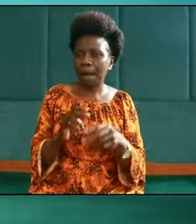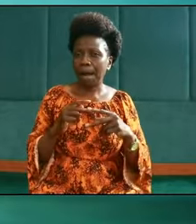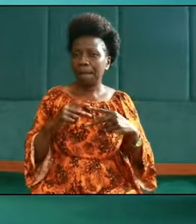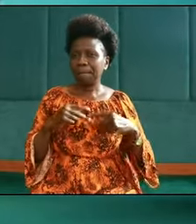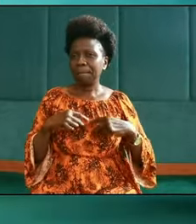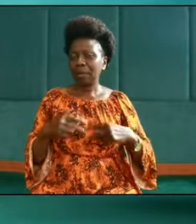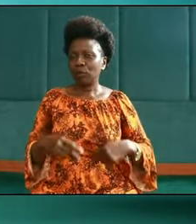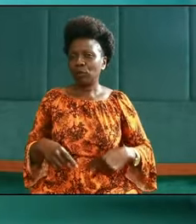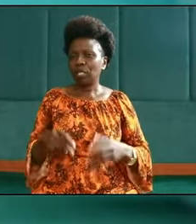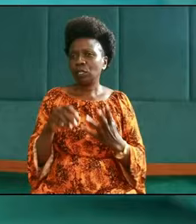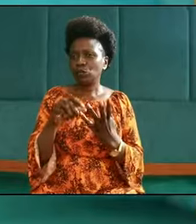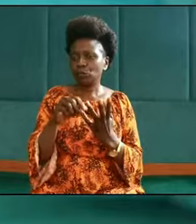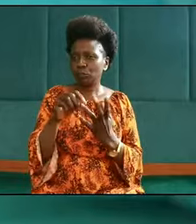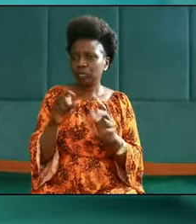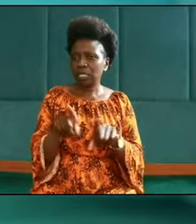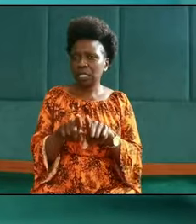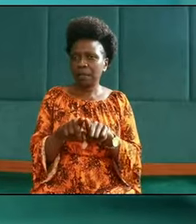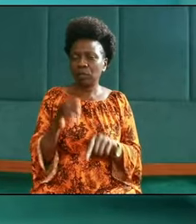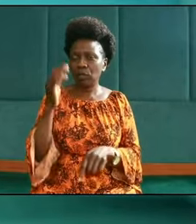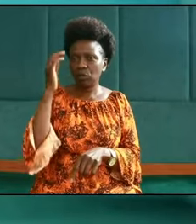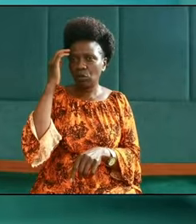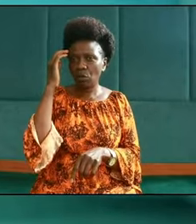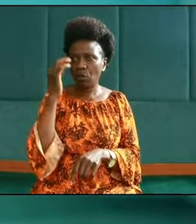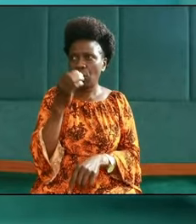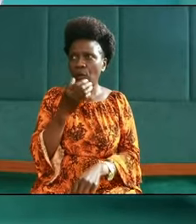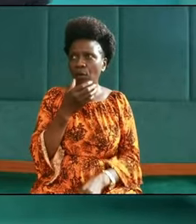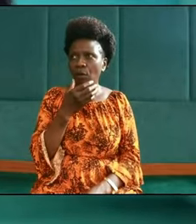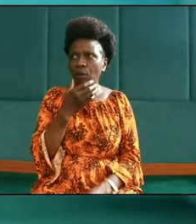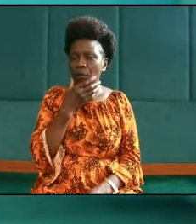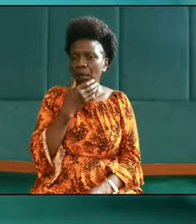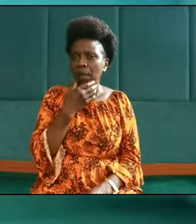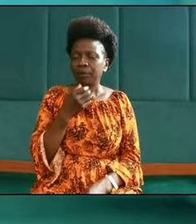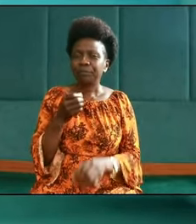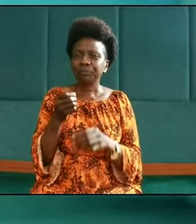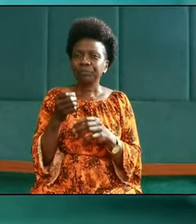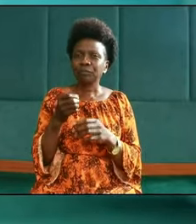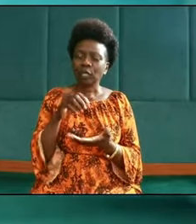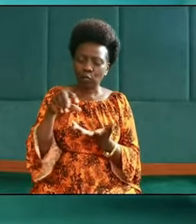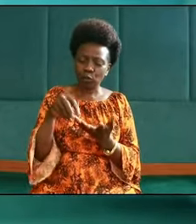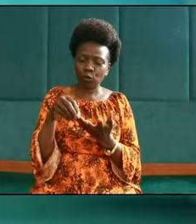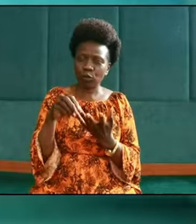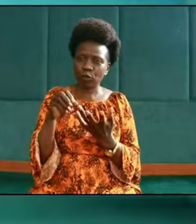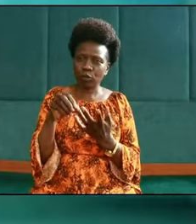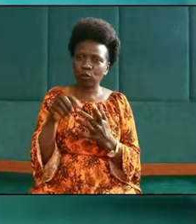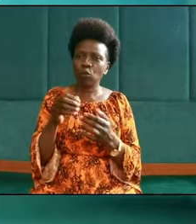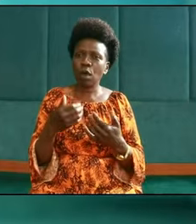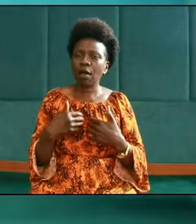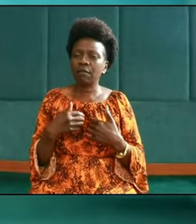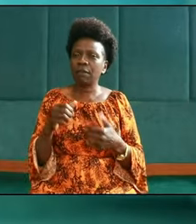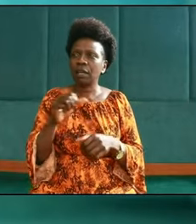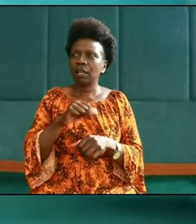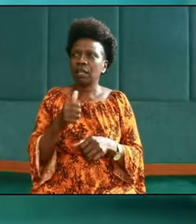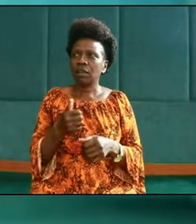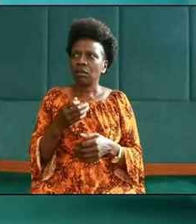People may choose, like, you know, Baba can choose to have any of the